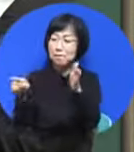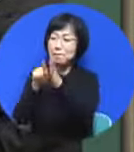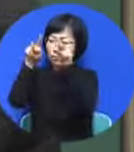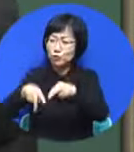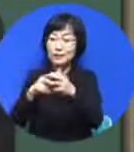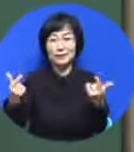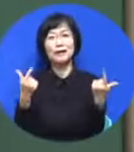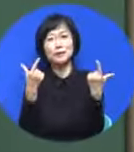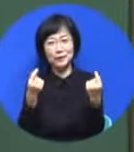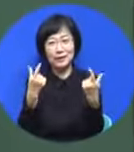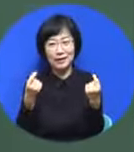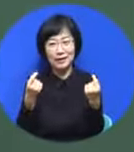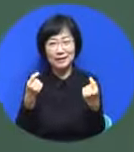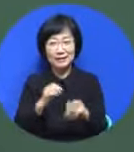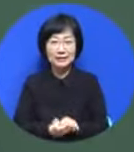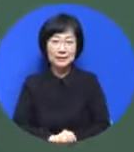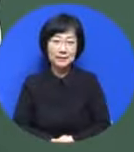non-believer.